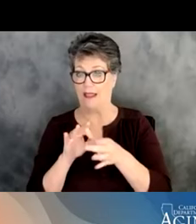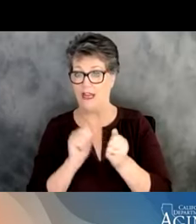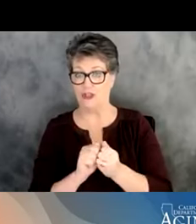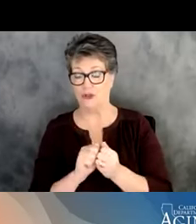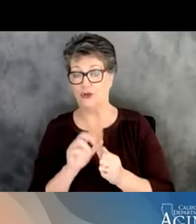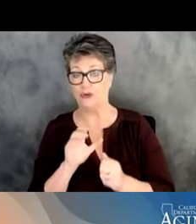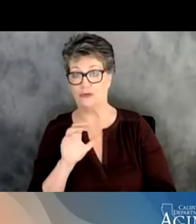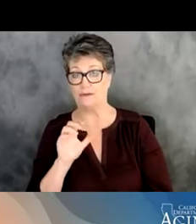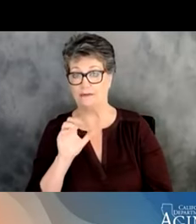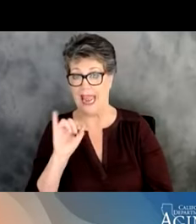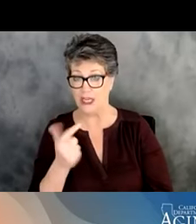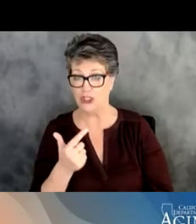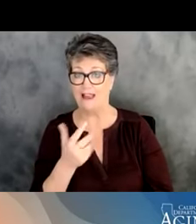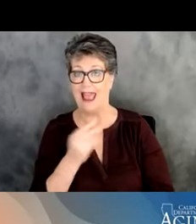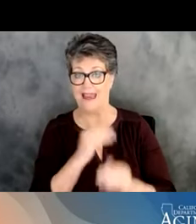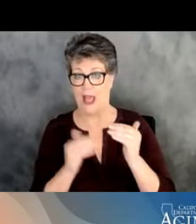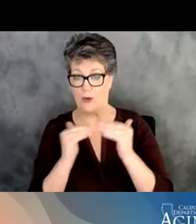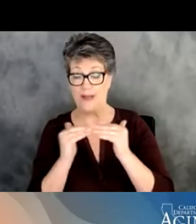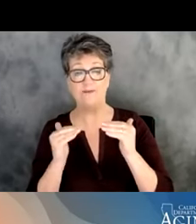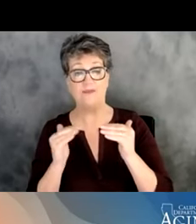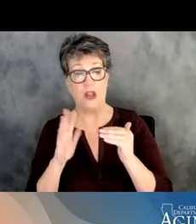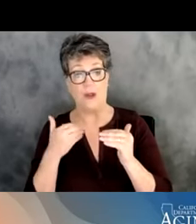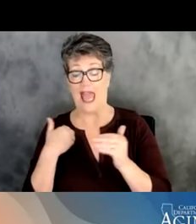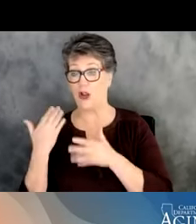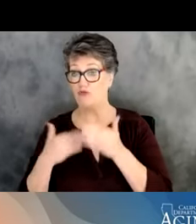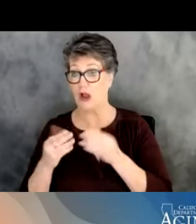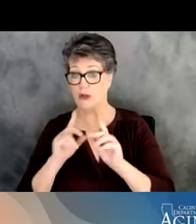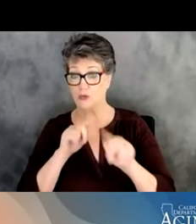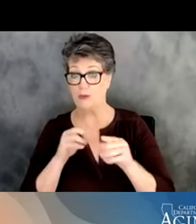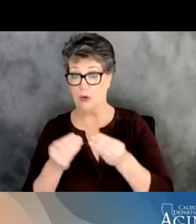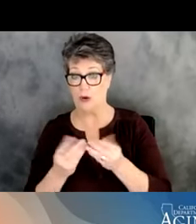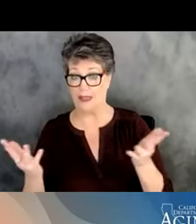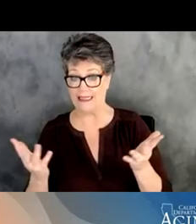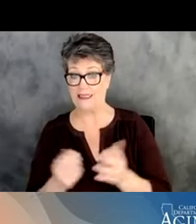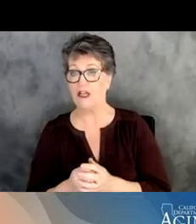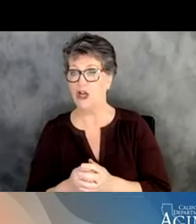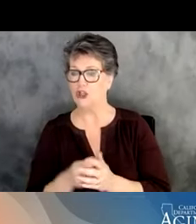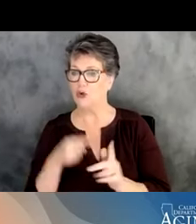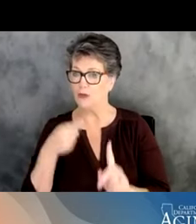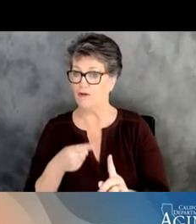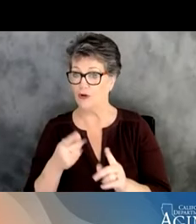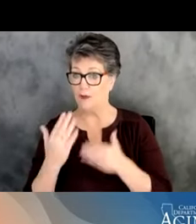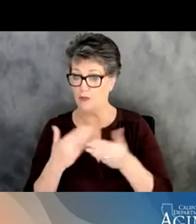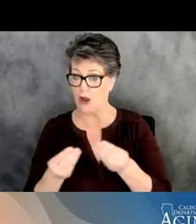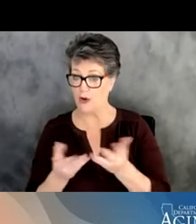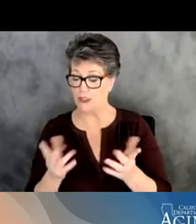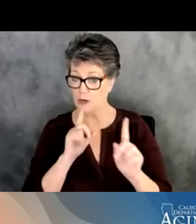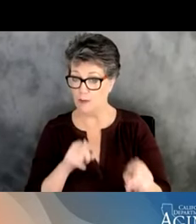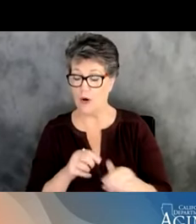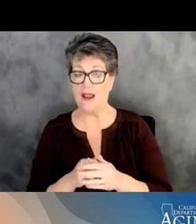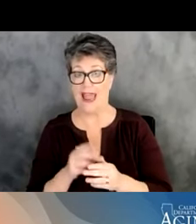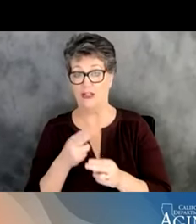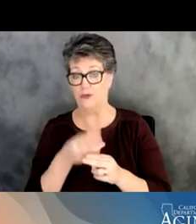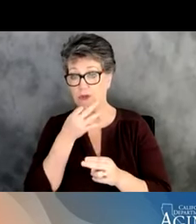have a progress report that we released just after this last meeting. So you can refer to the progress report, and soon we'll post an